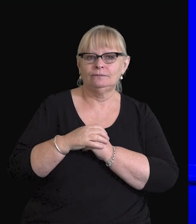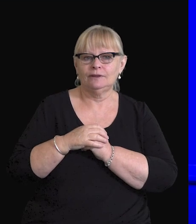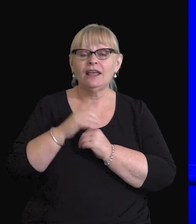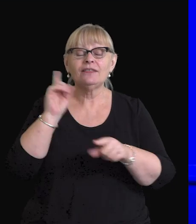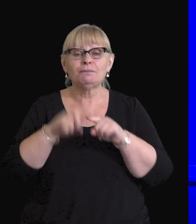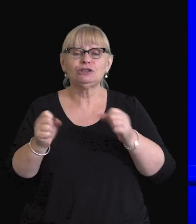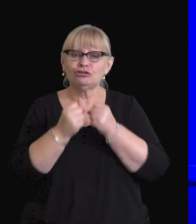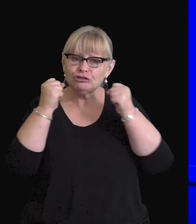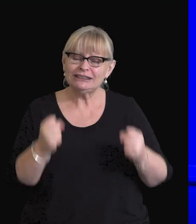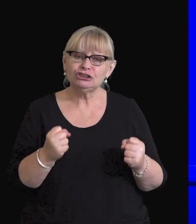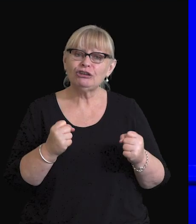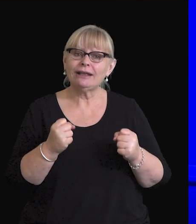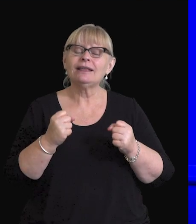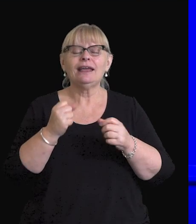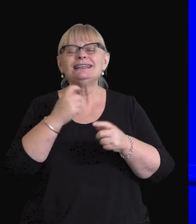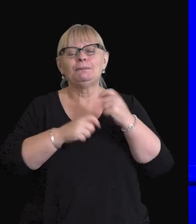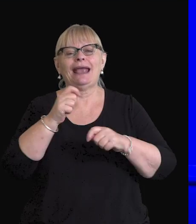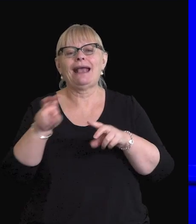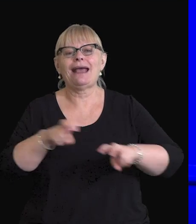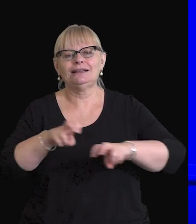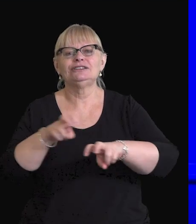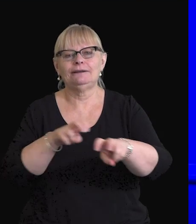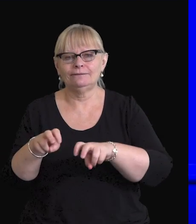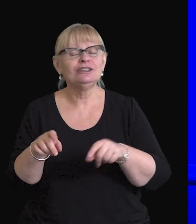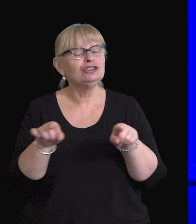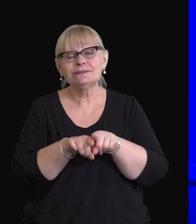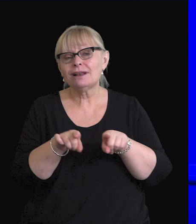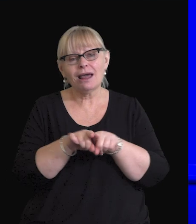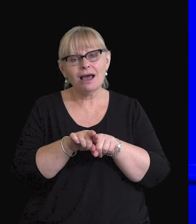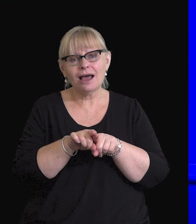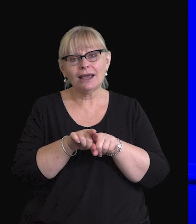greatest strength of democracy has always been an active citizenry, just as